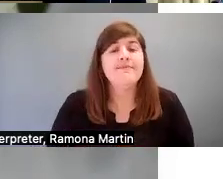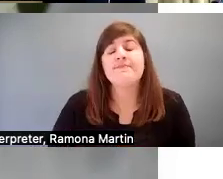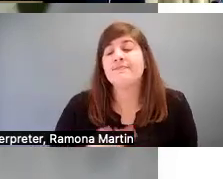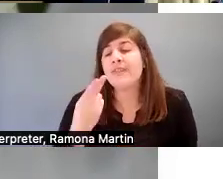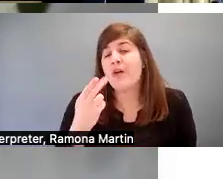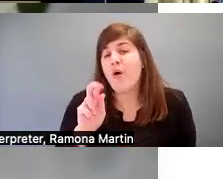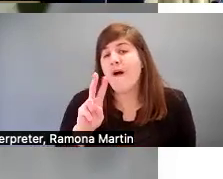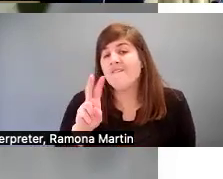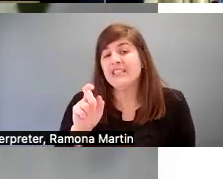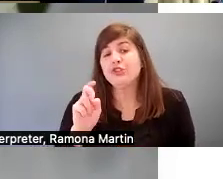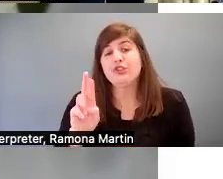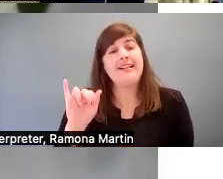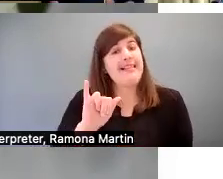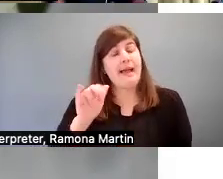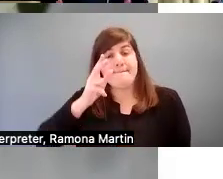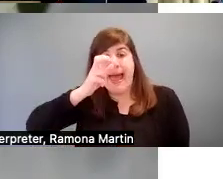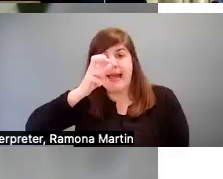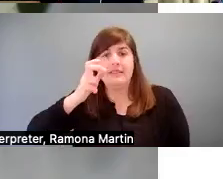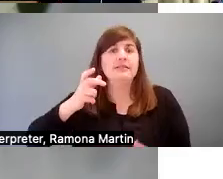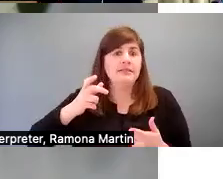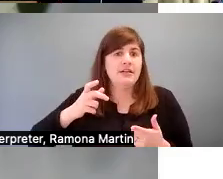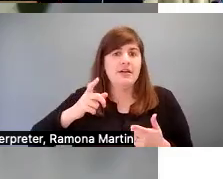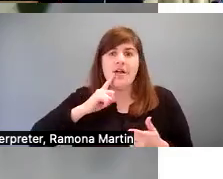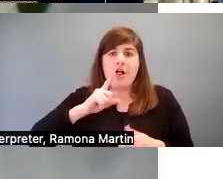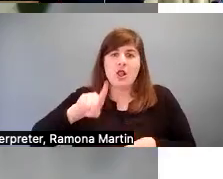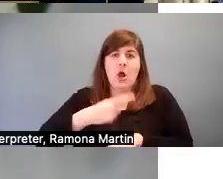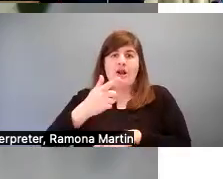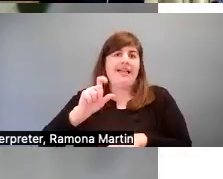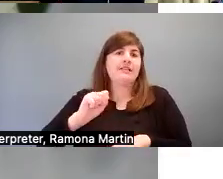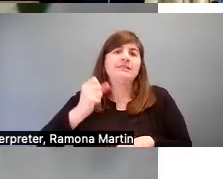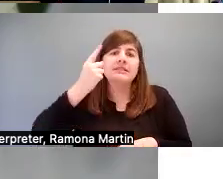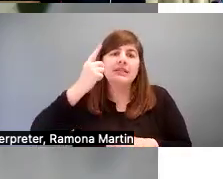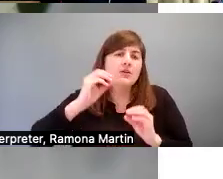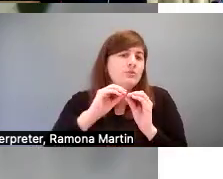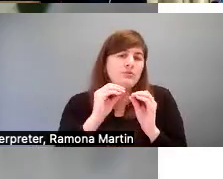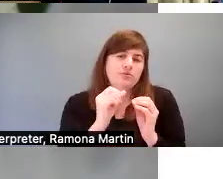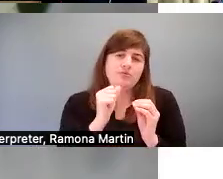Harvesters are like mites that have very, very long legs, but they're completely harmless too.